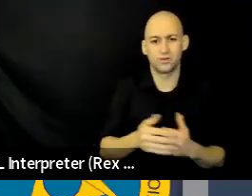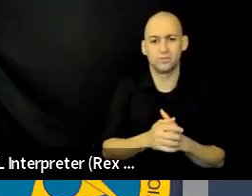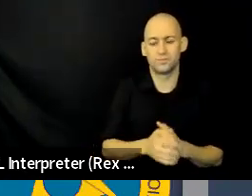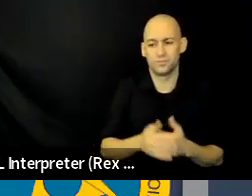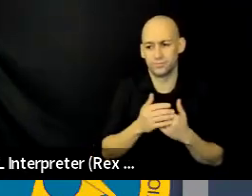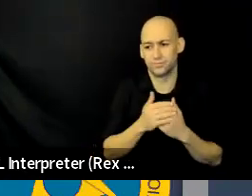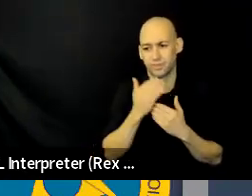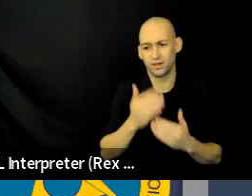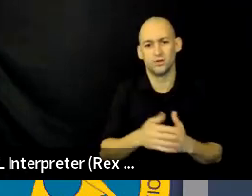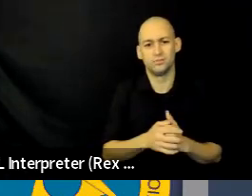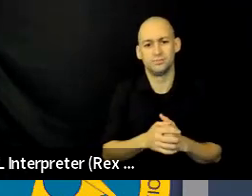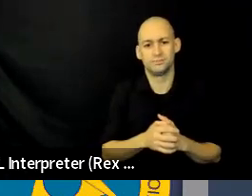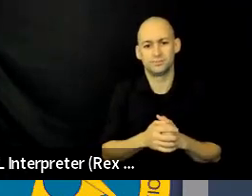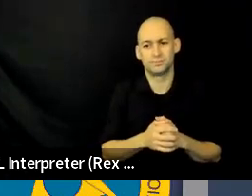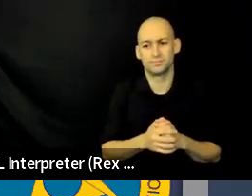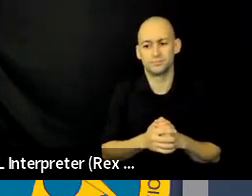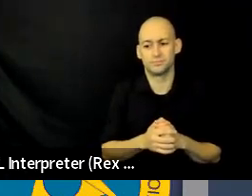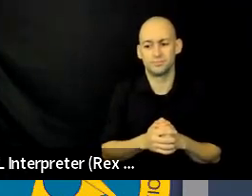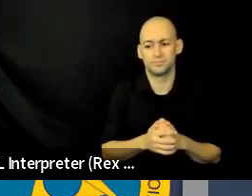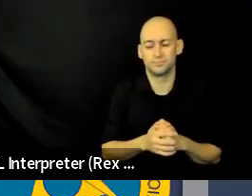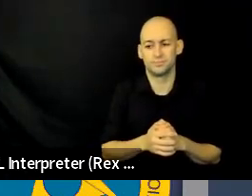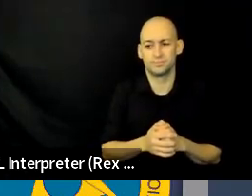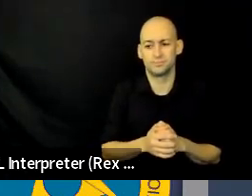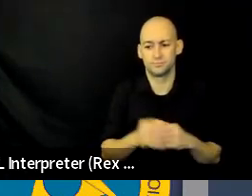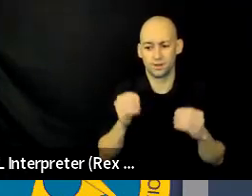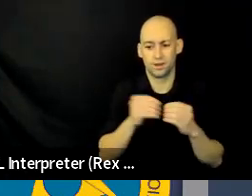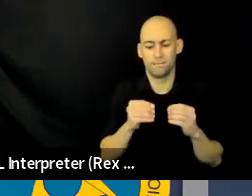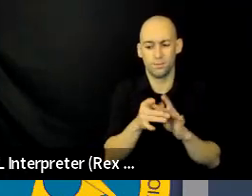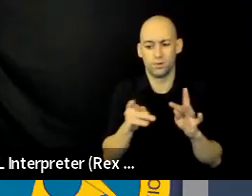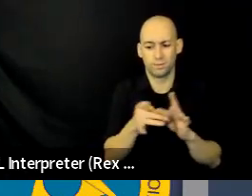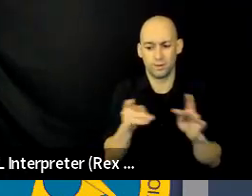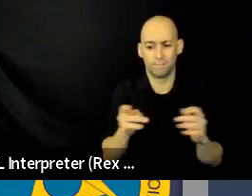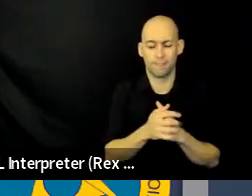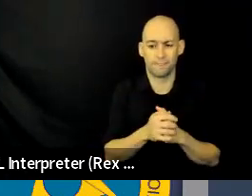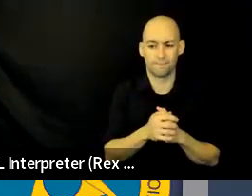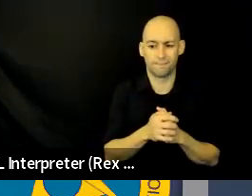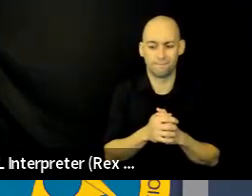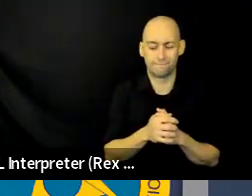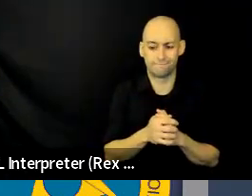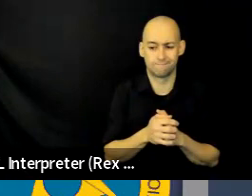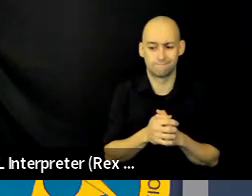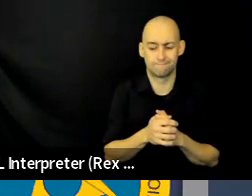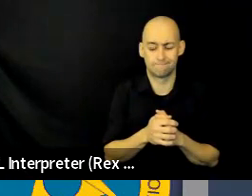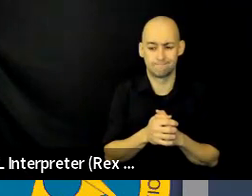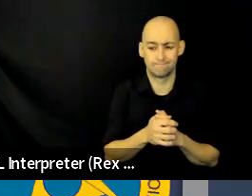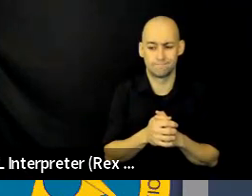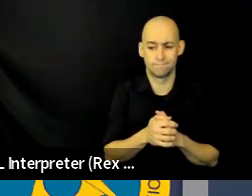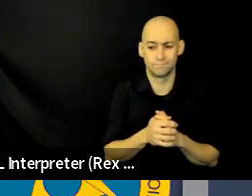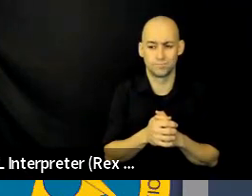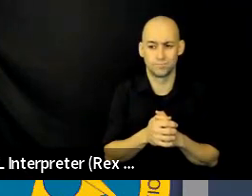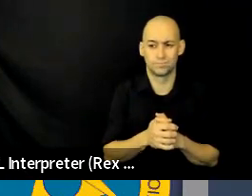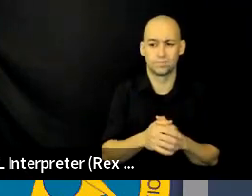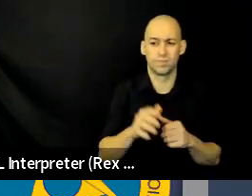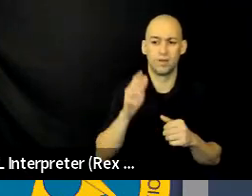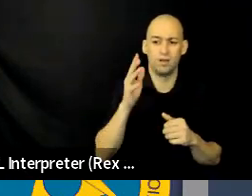Thank you. We have more public comment? Yes, we have 2 more at this Okay. time. Thank you. Up next, I'd like to